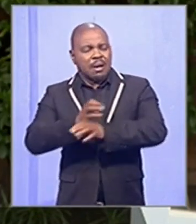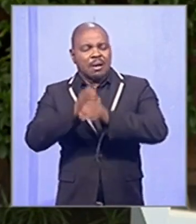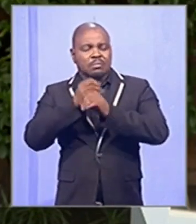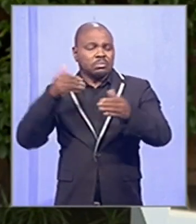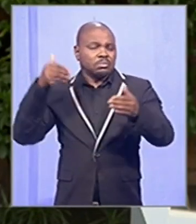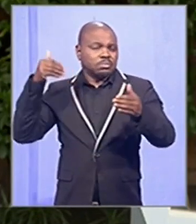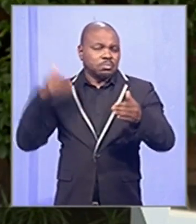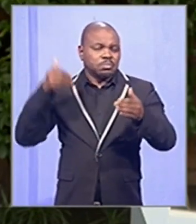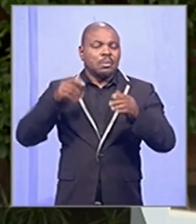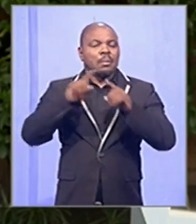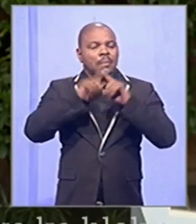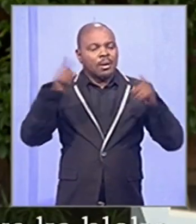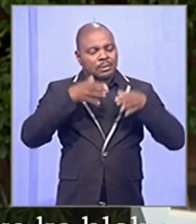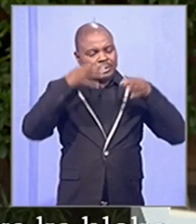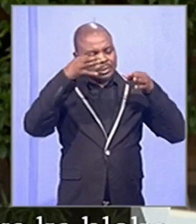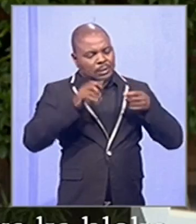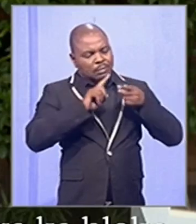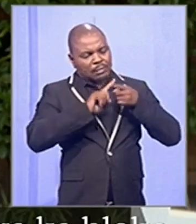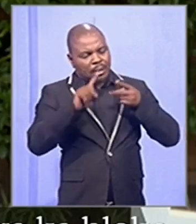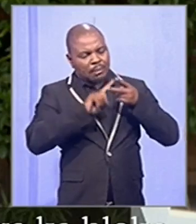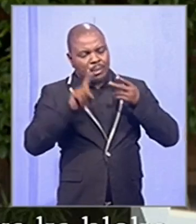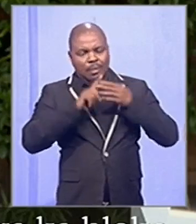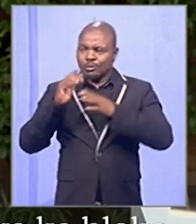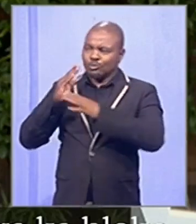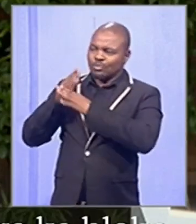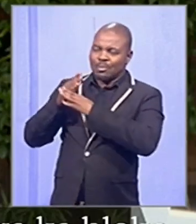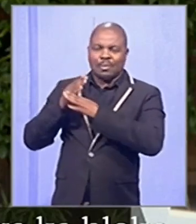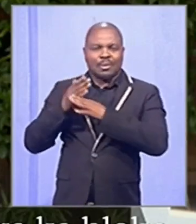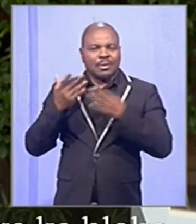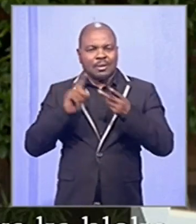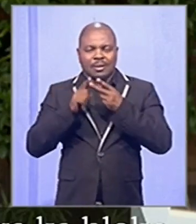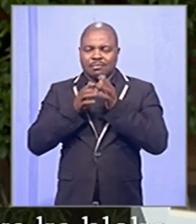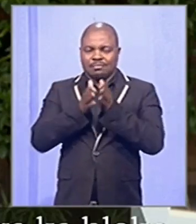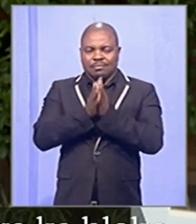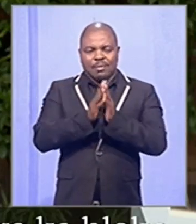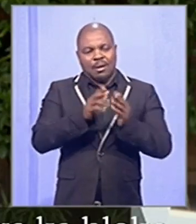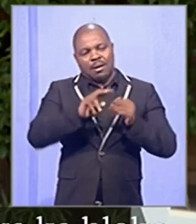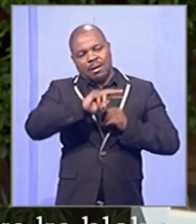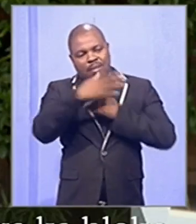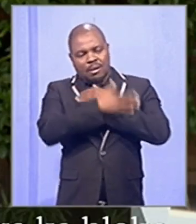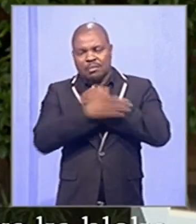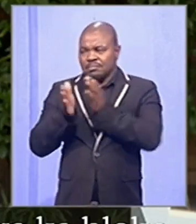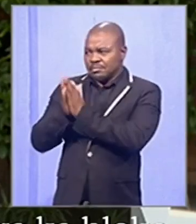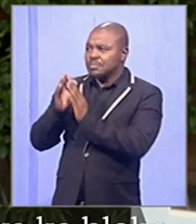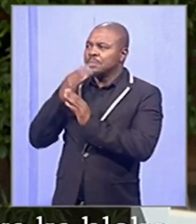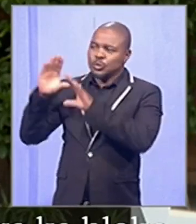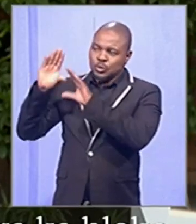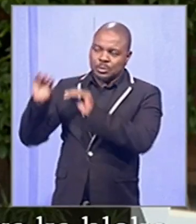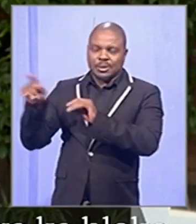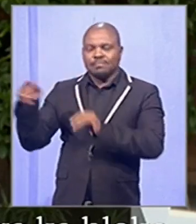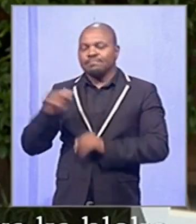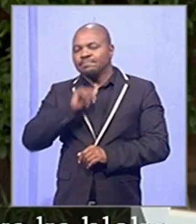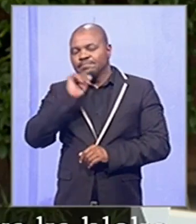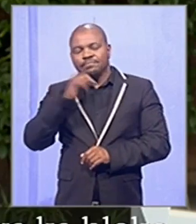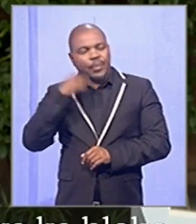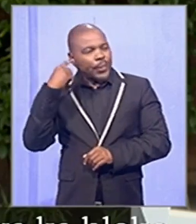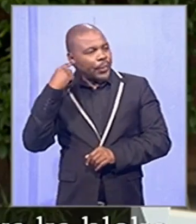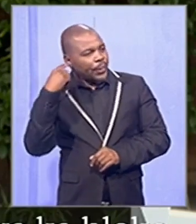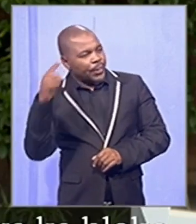Israel has been unrelenting in its attacks on Palestine, despite numerous resolutions and